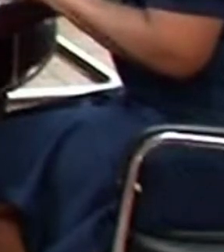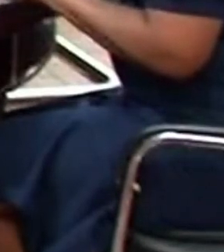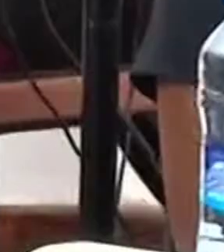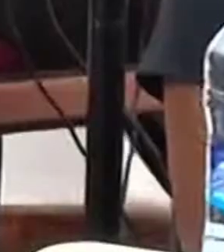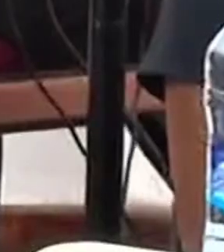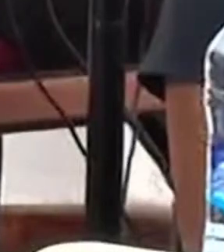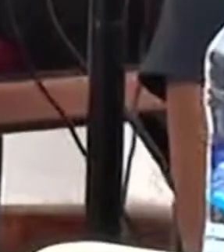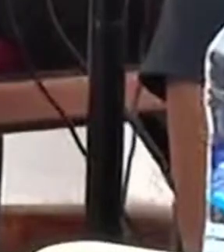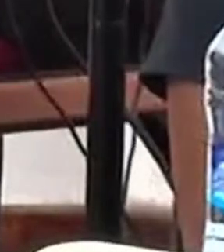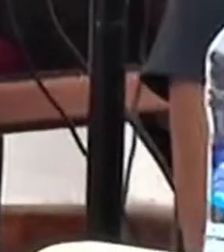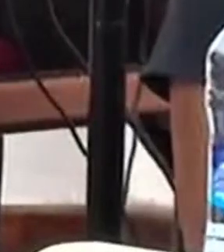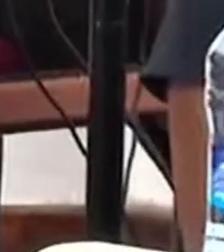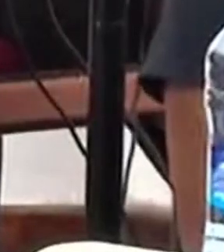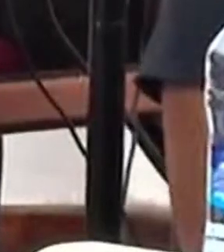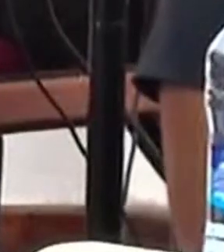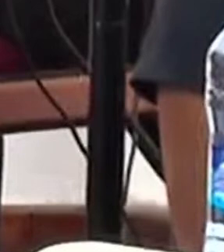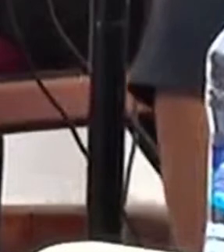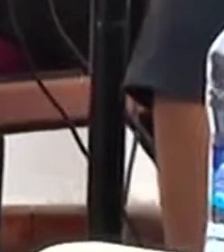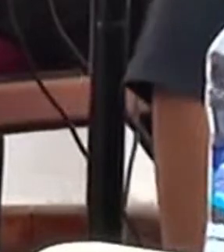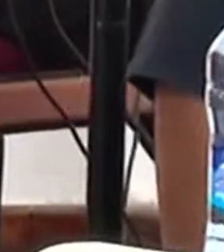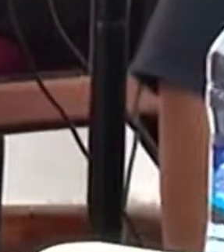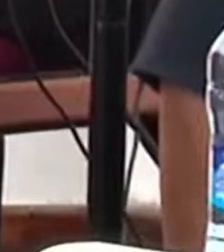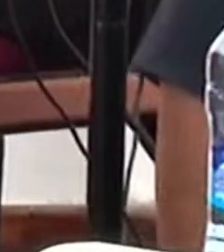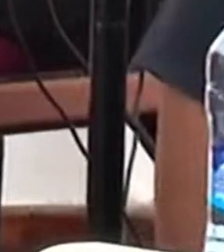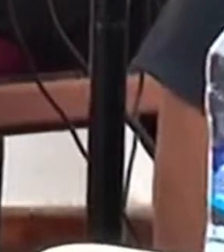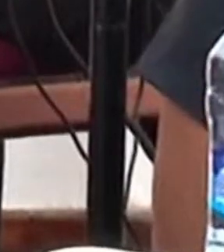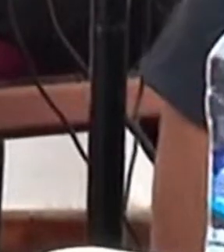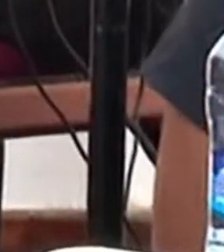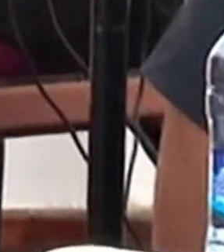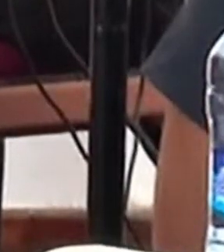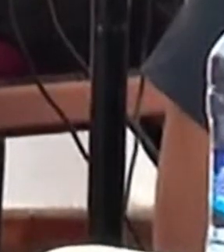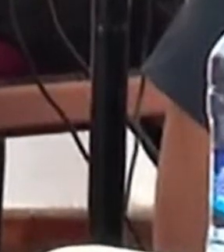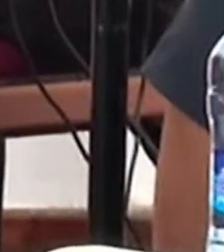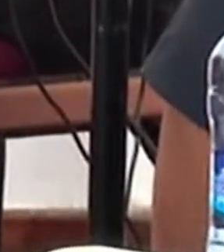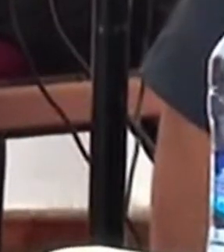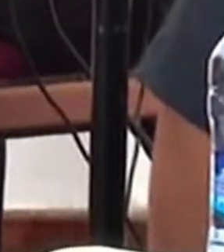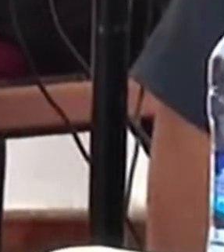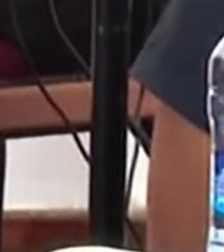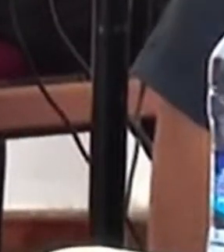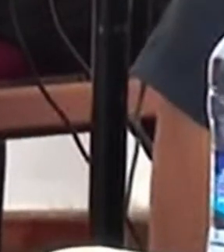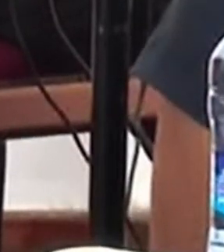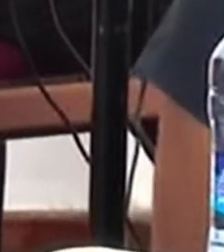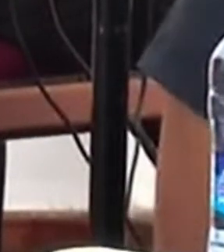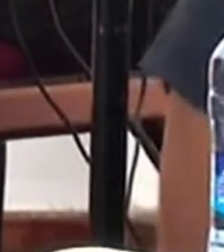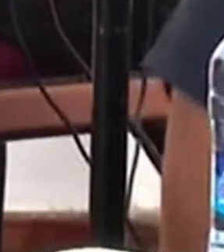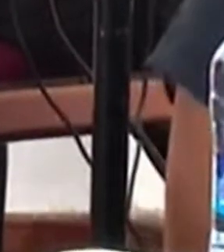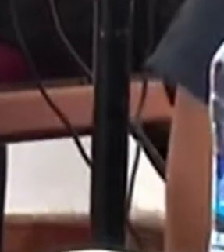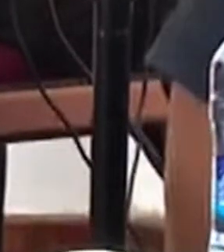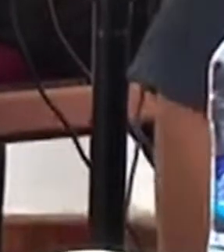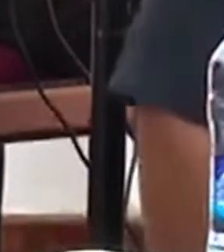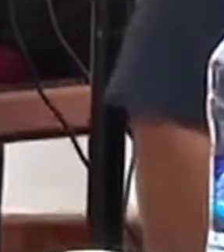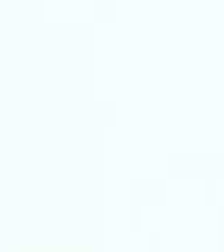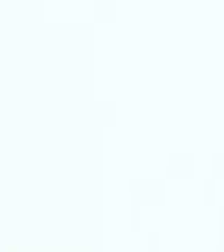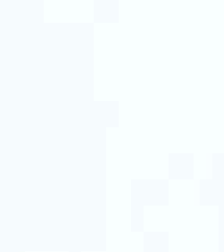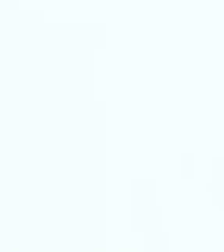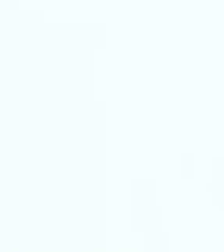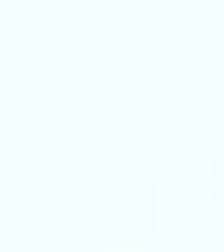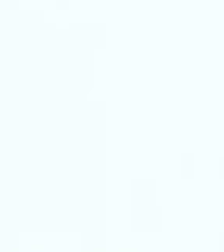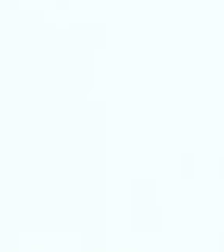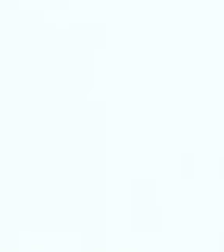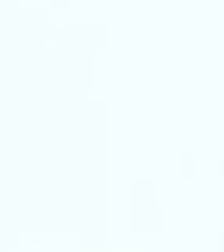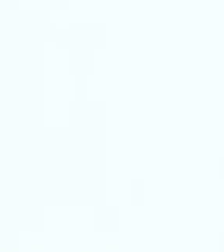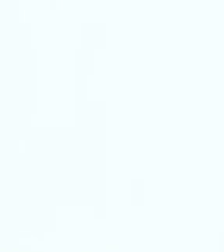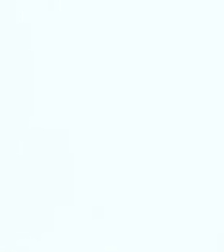Good morning. My name is Walusiku Luputa. I'm a program coordinator at the Civil Society for Poverty Reduction. Thank you.